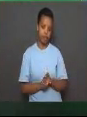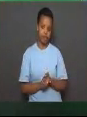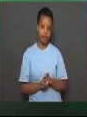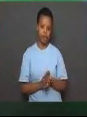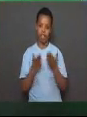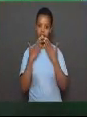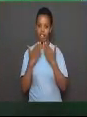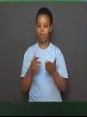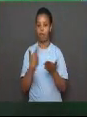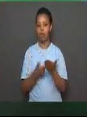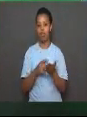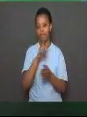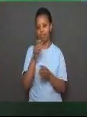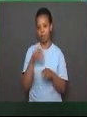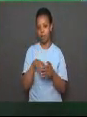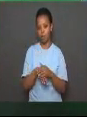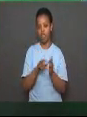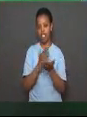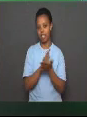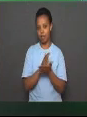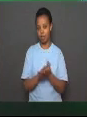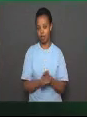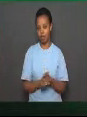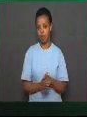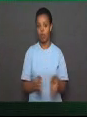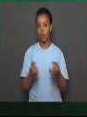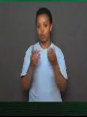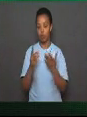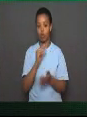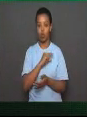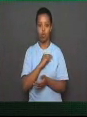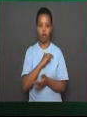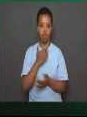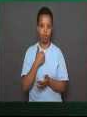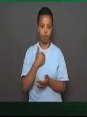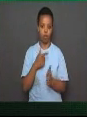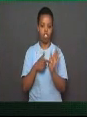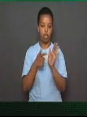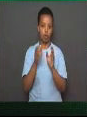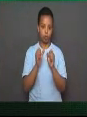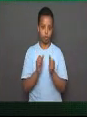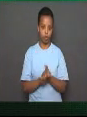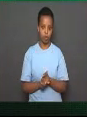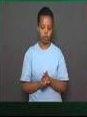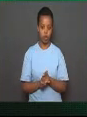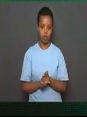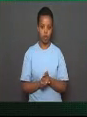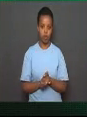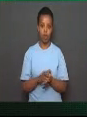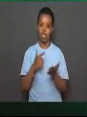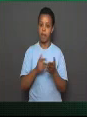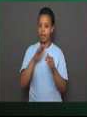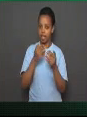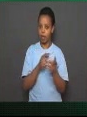Welcome back, students. Thank you for participating. There are many characteristics that you could have